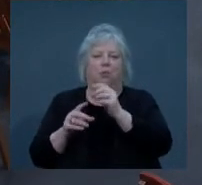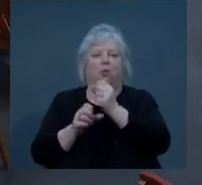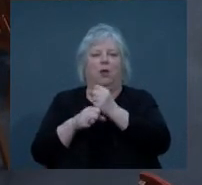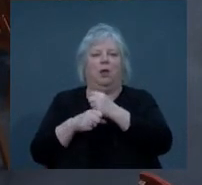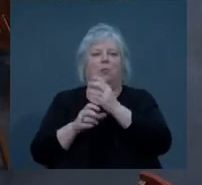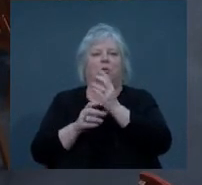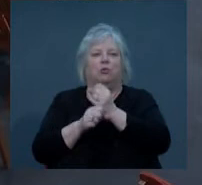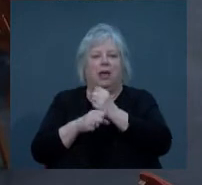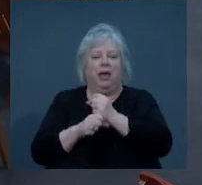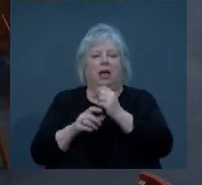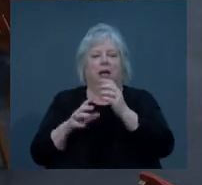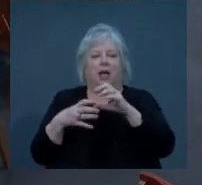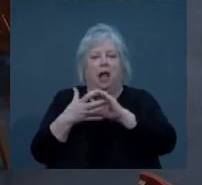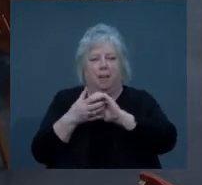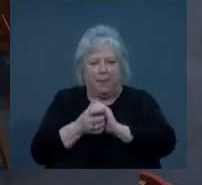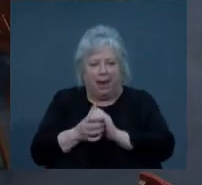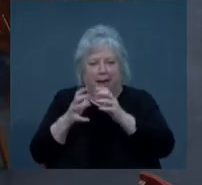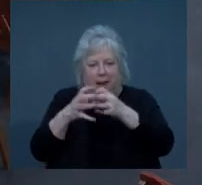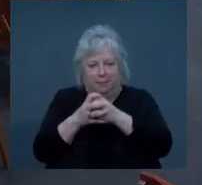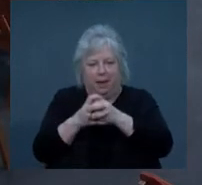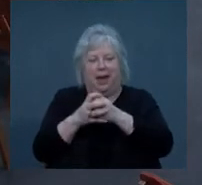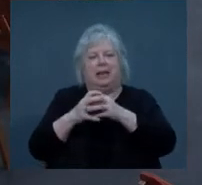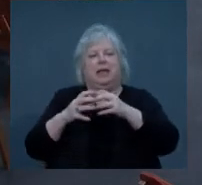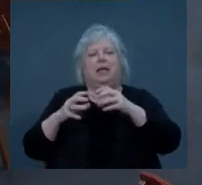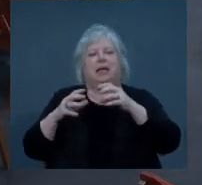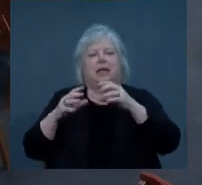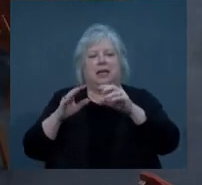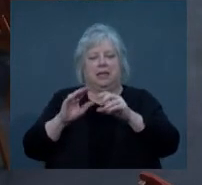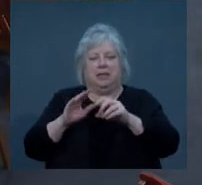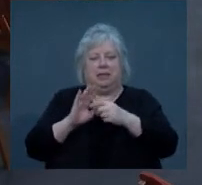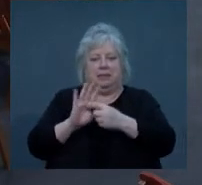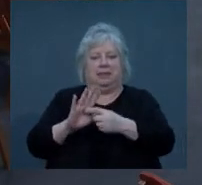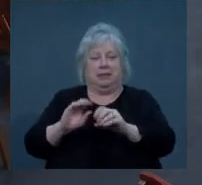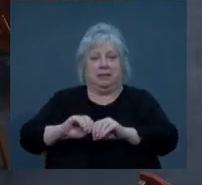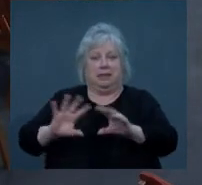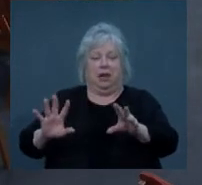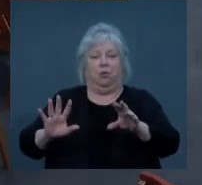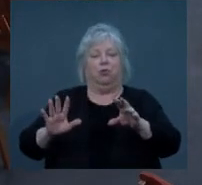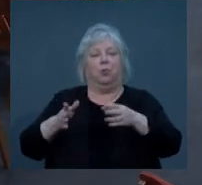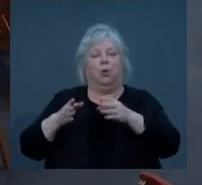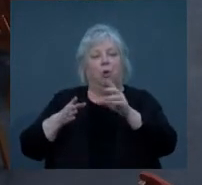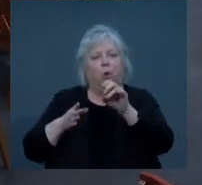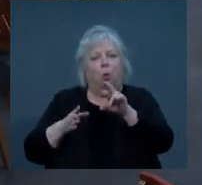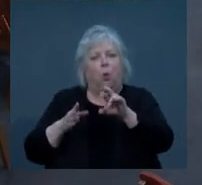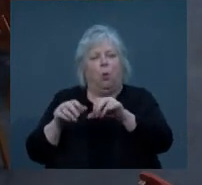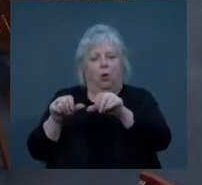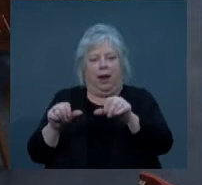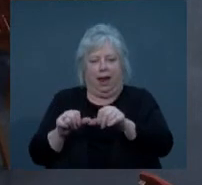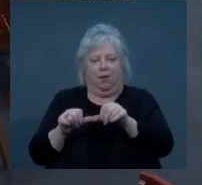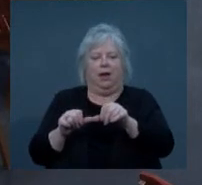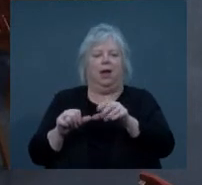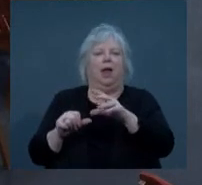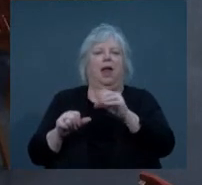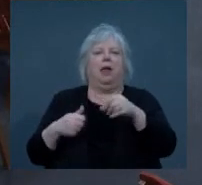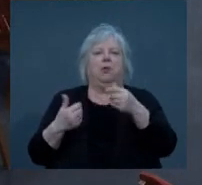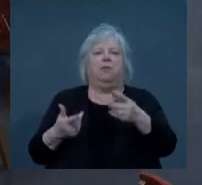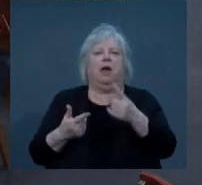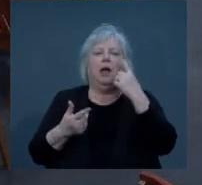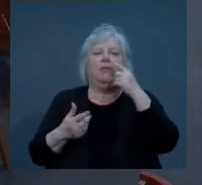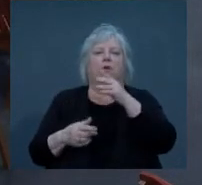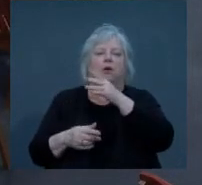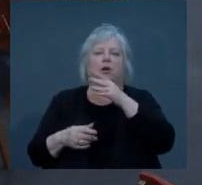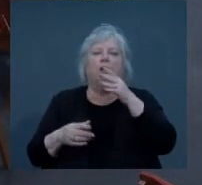a compact, dense, distinguishable core area. The district is established in order to provide for an urban